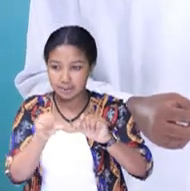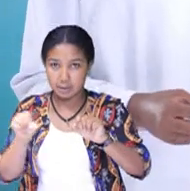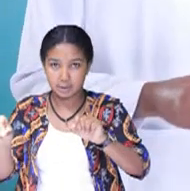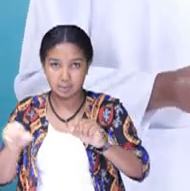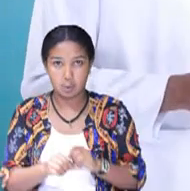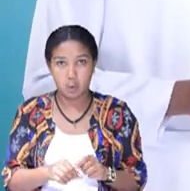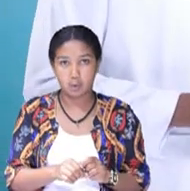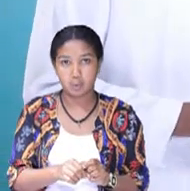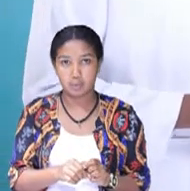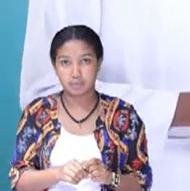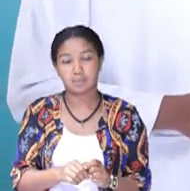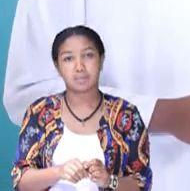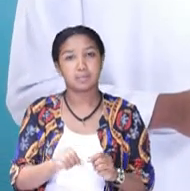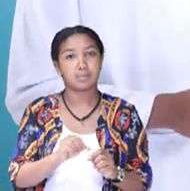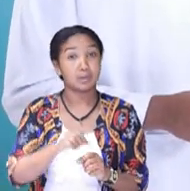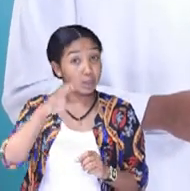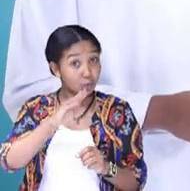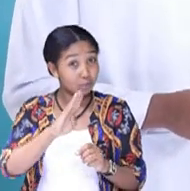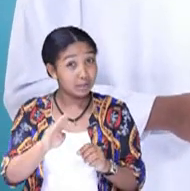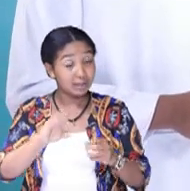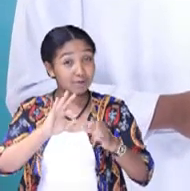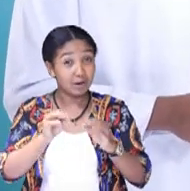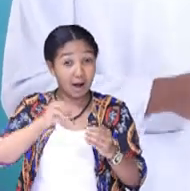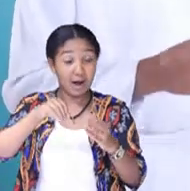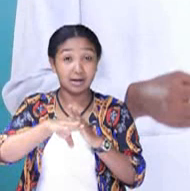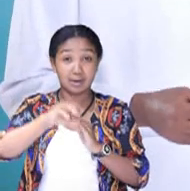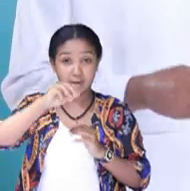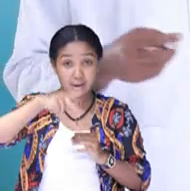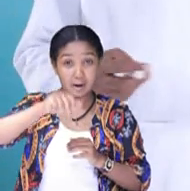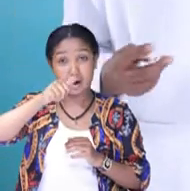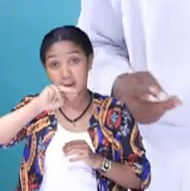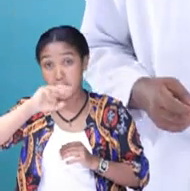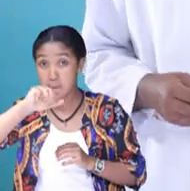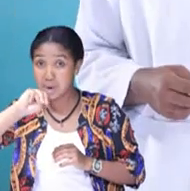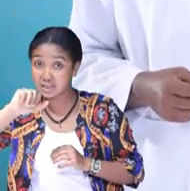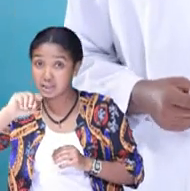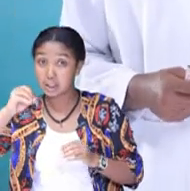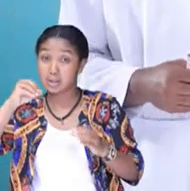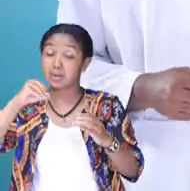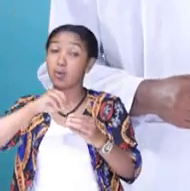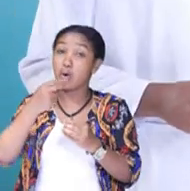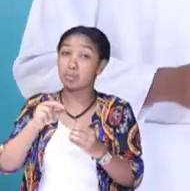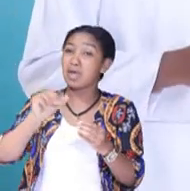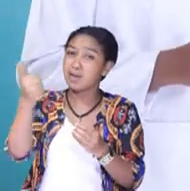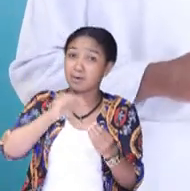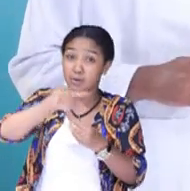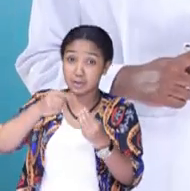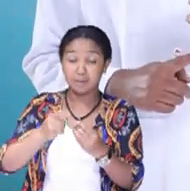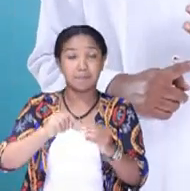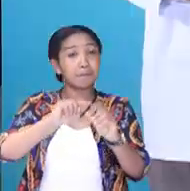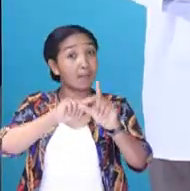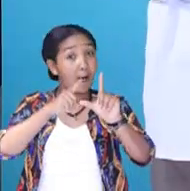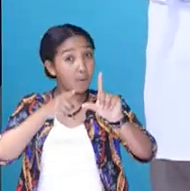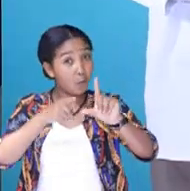The terms that should be defined under kinematics or any concept in rotational motion are